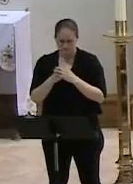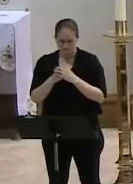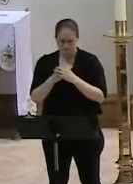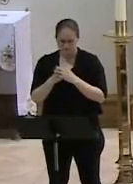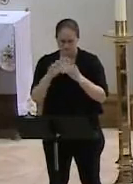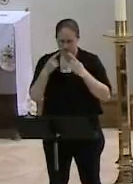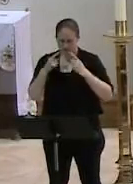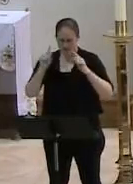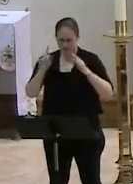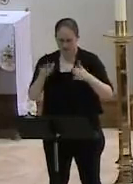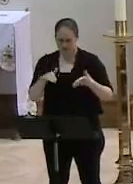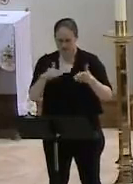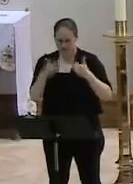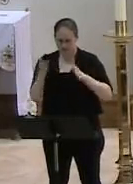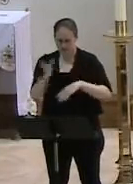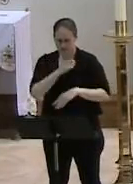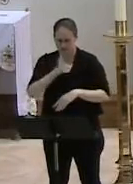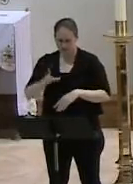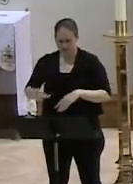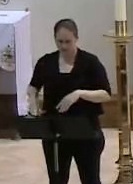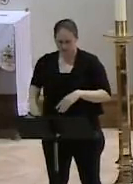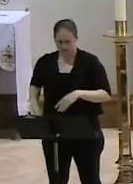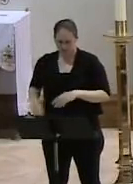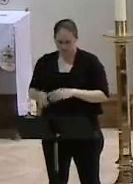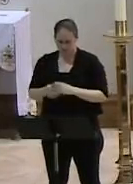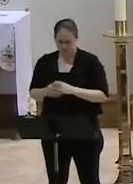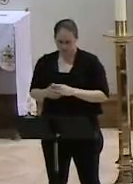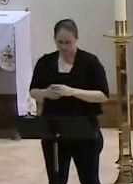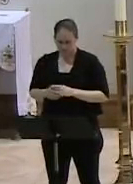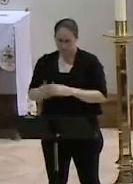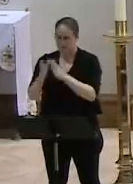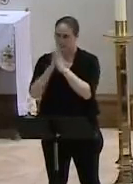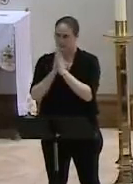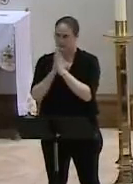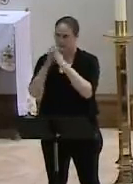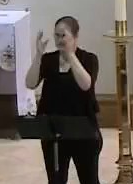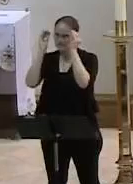Take your mortar boards off as we begin the Eucharistic prayer.